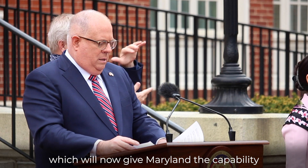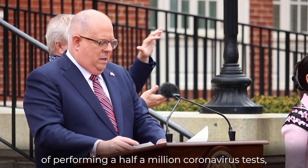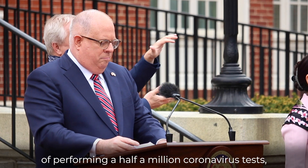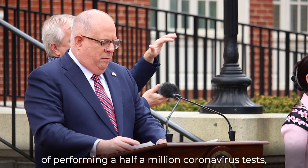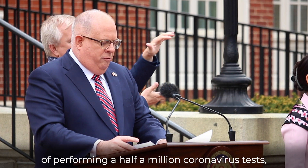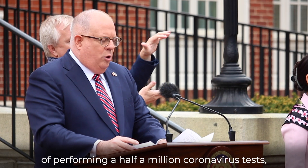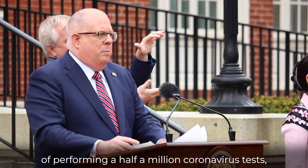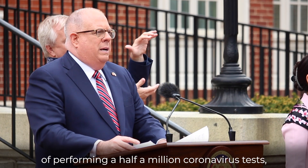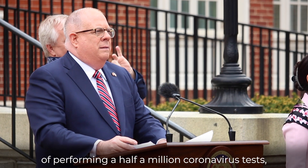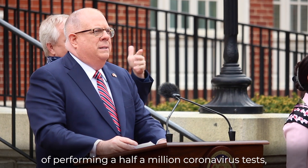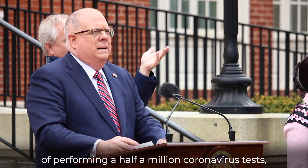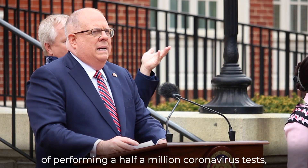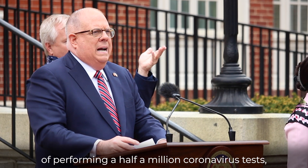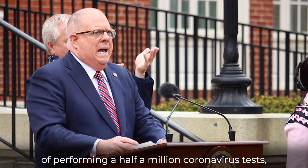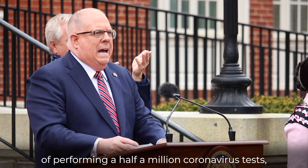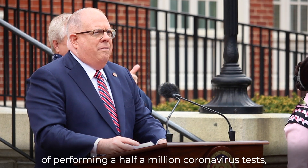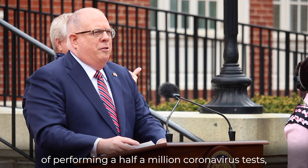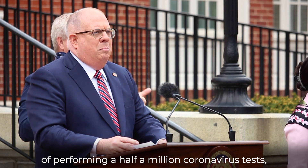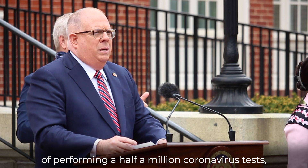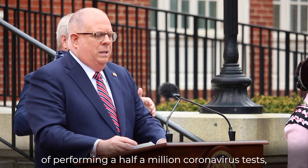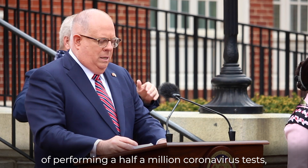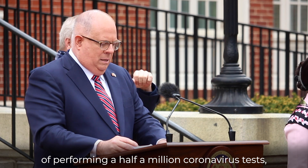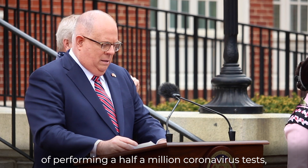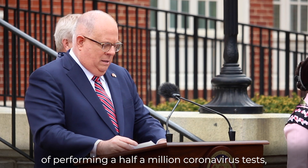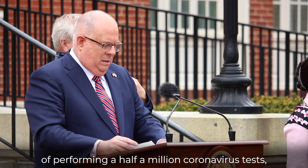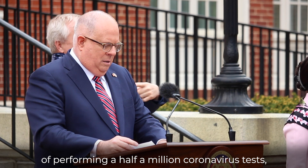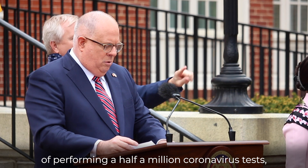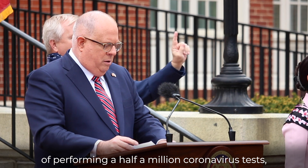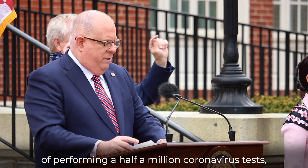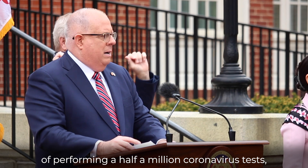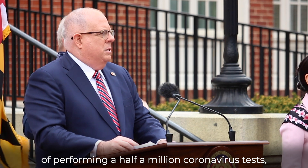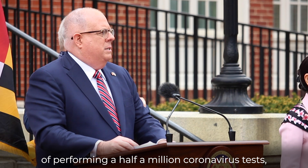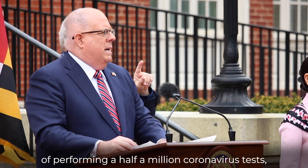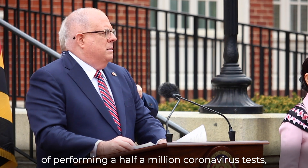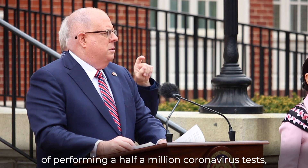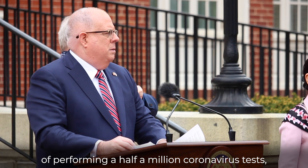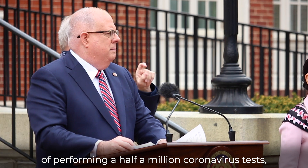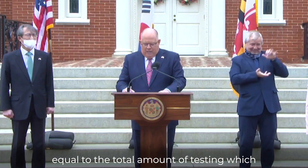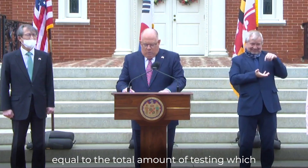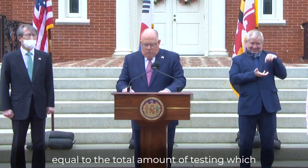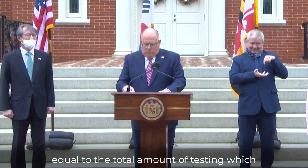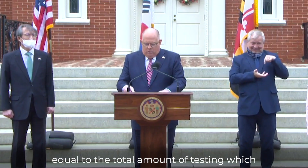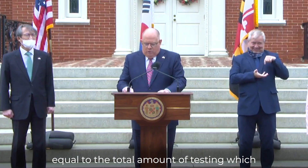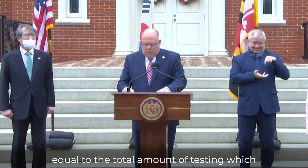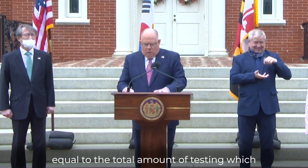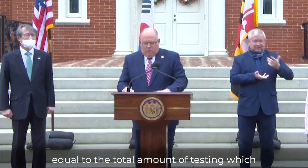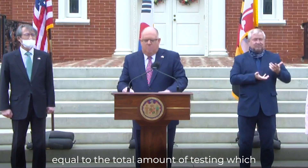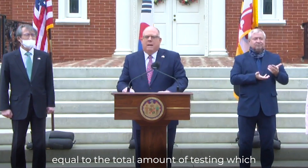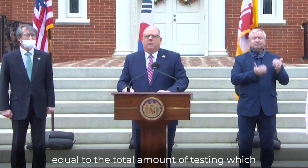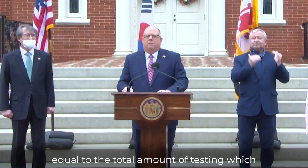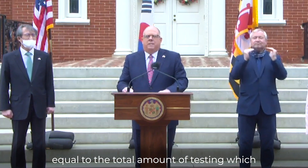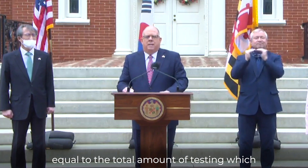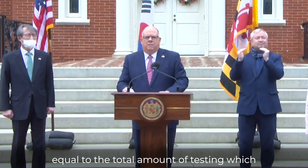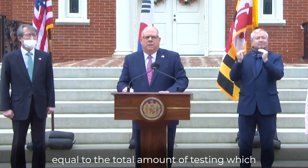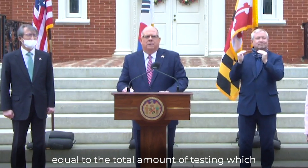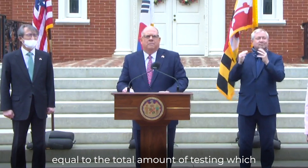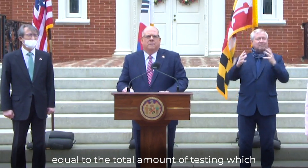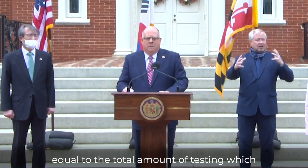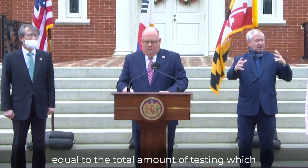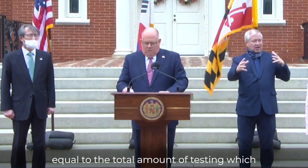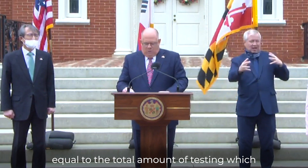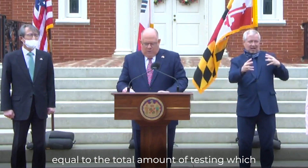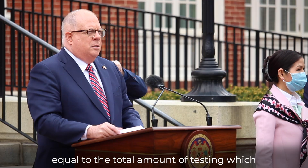capability of performing 500,000 coronavirus tests, equal to the total amount of